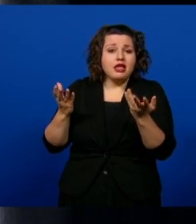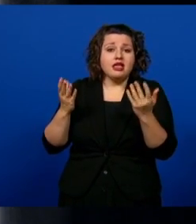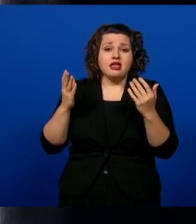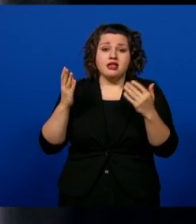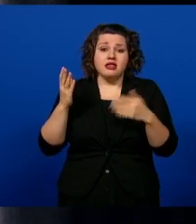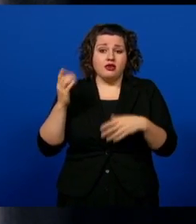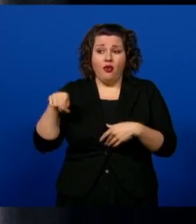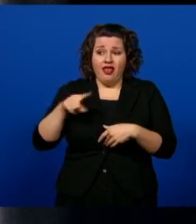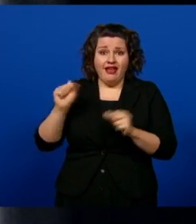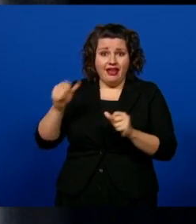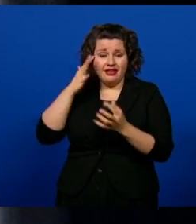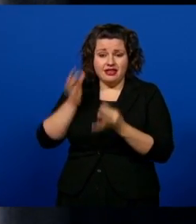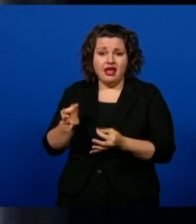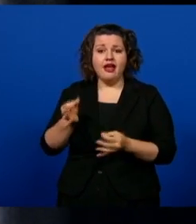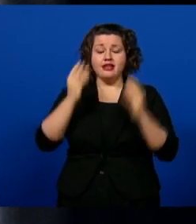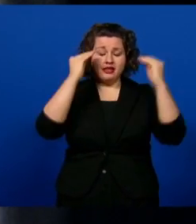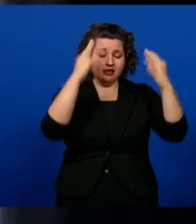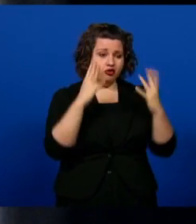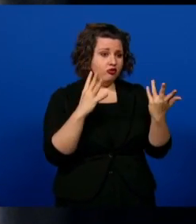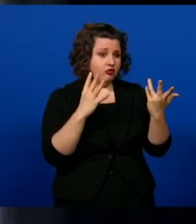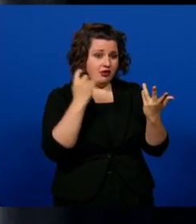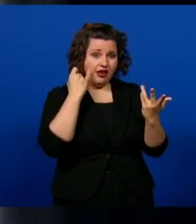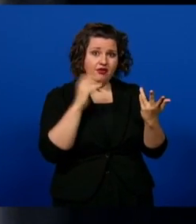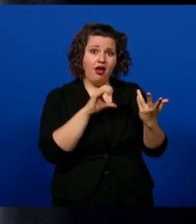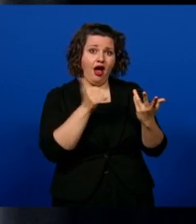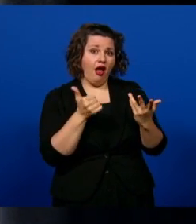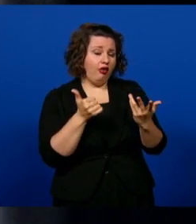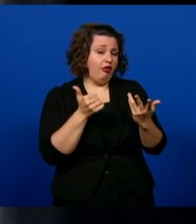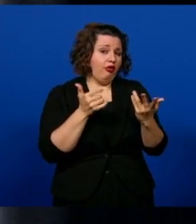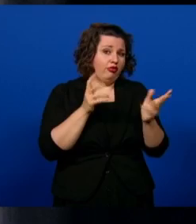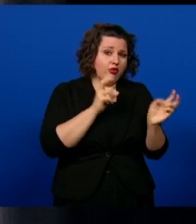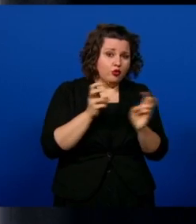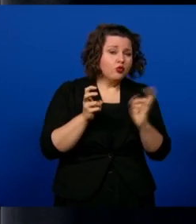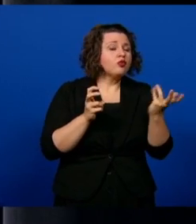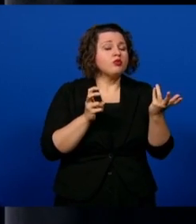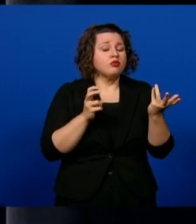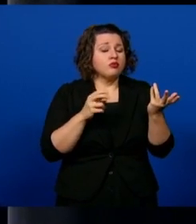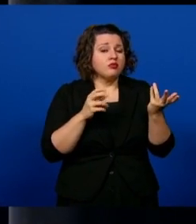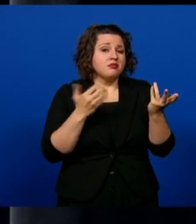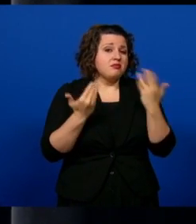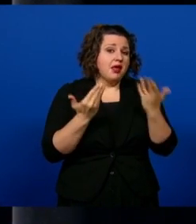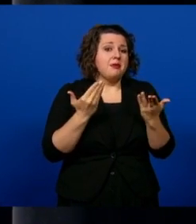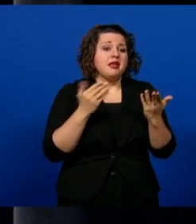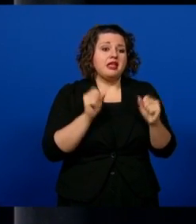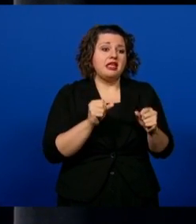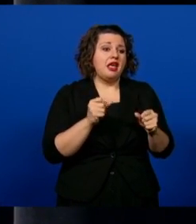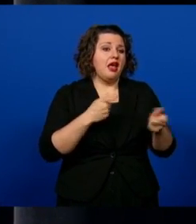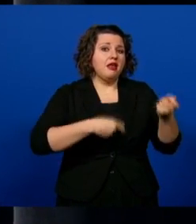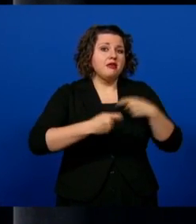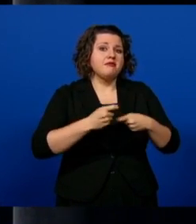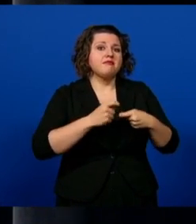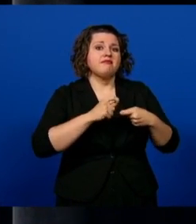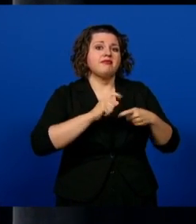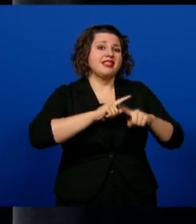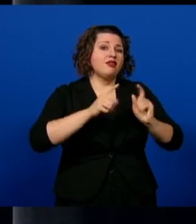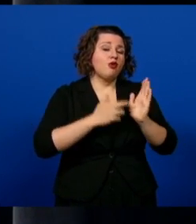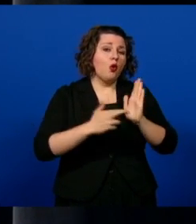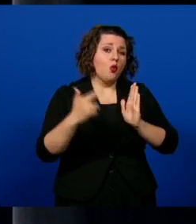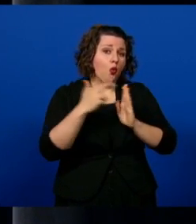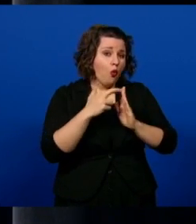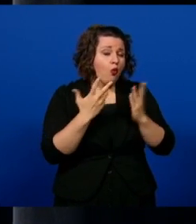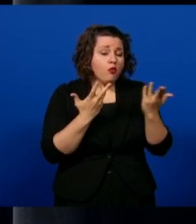need to have the option for them. If they have underlying condition, there's a different role that they may need to play in delivering